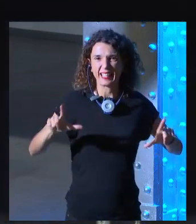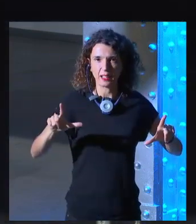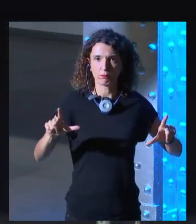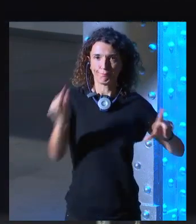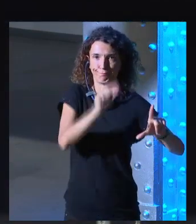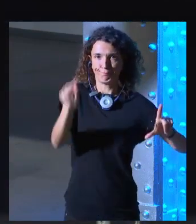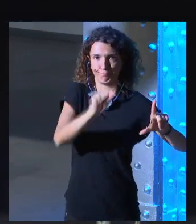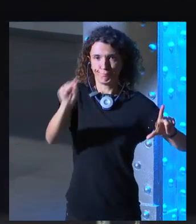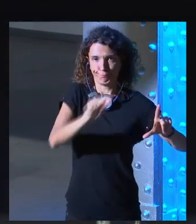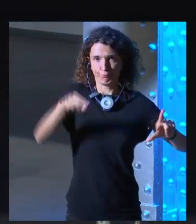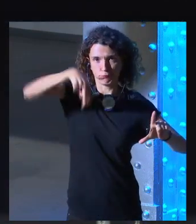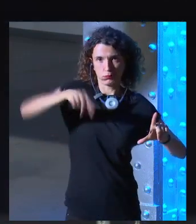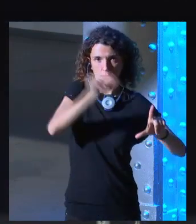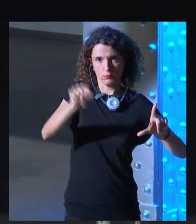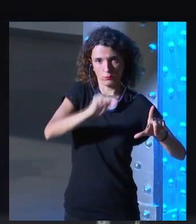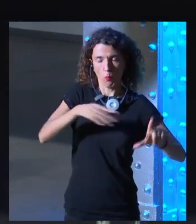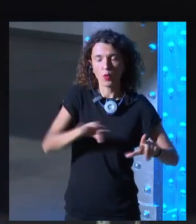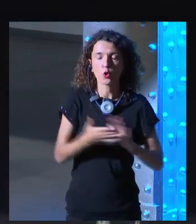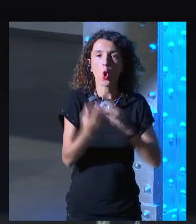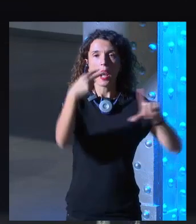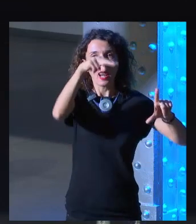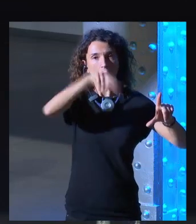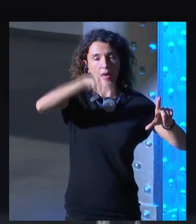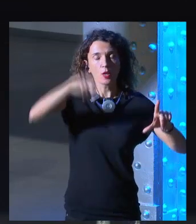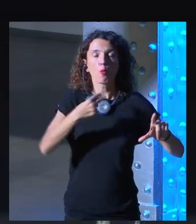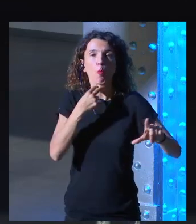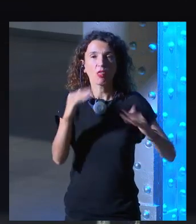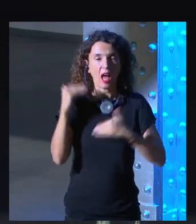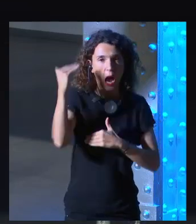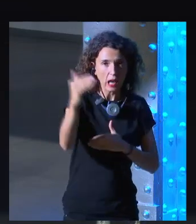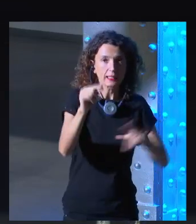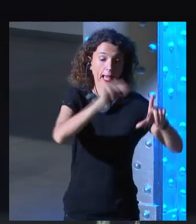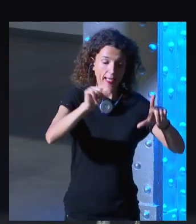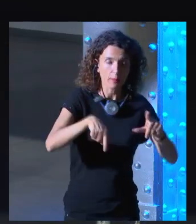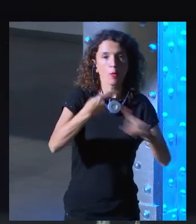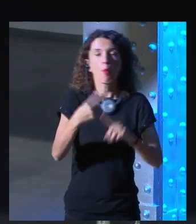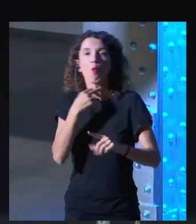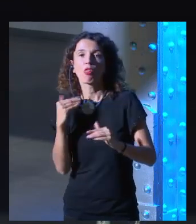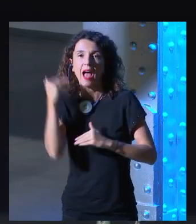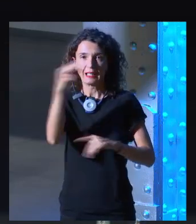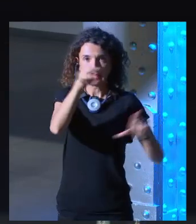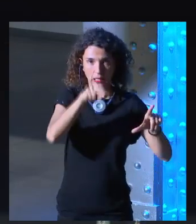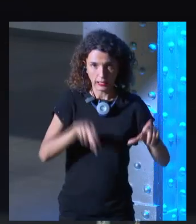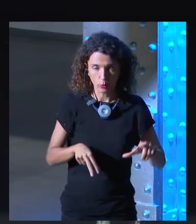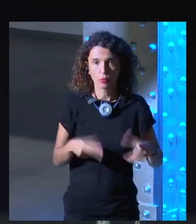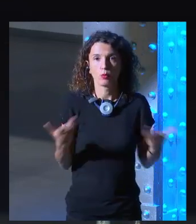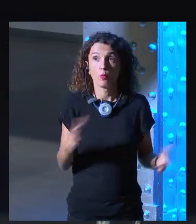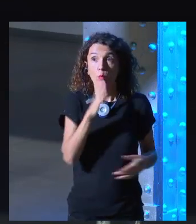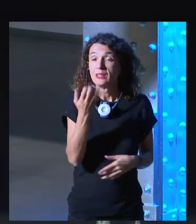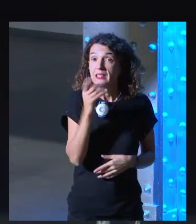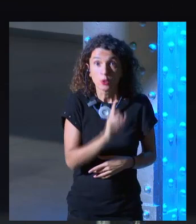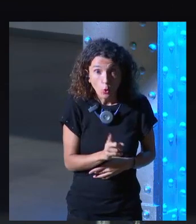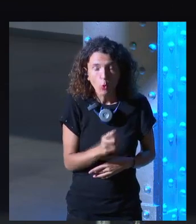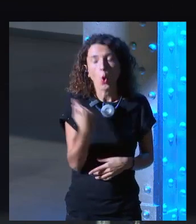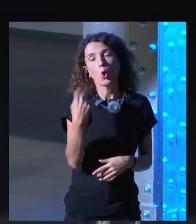blah. But I'm reading it out loud as I'm actually typing it, because the other thing is that we're so